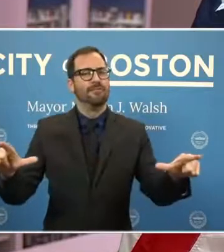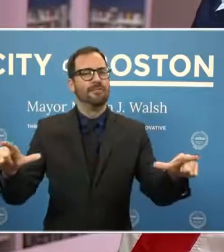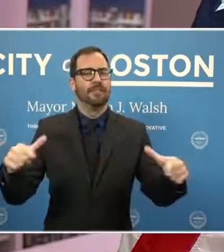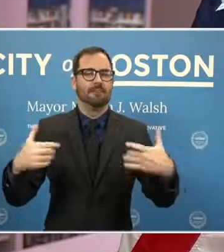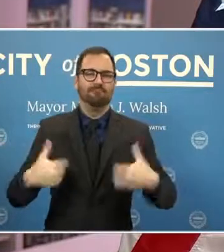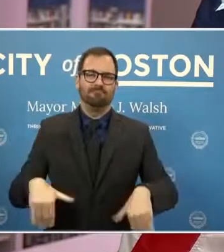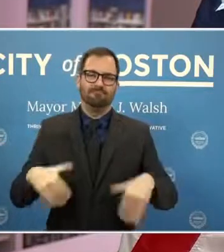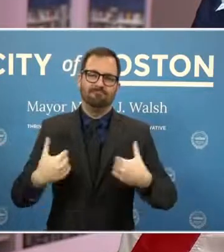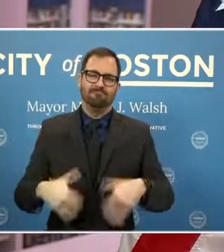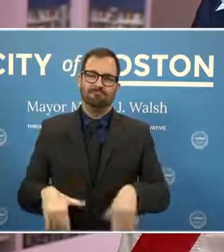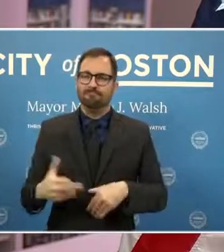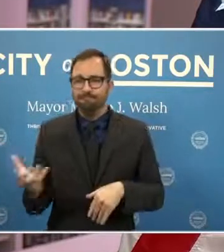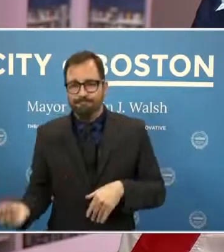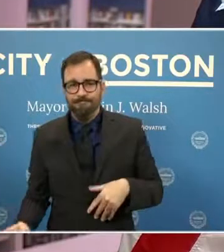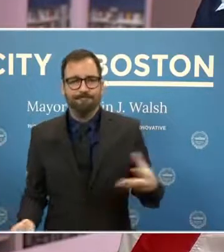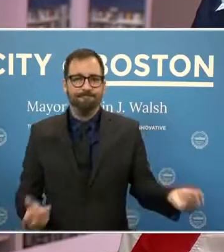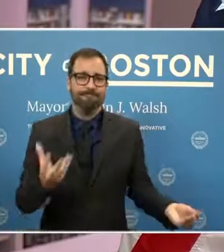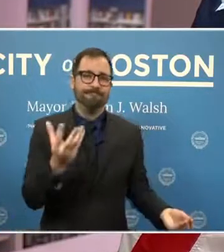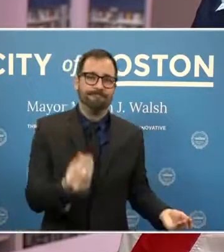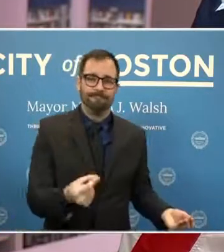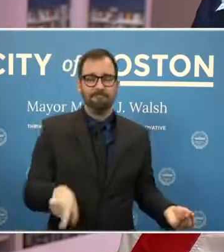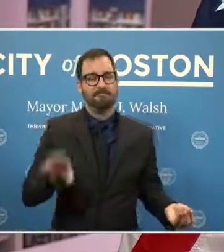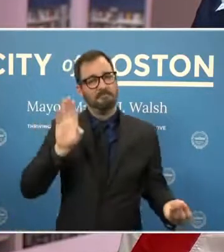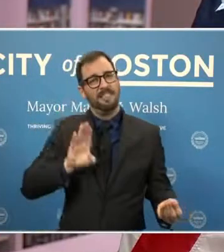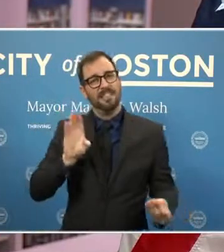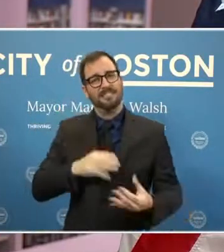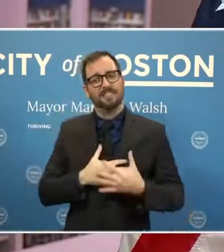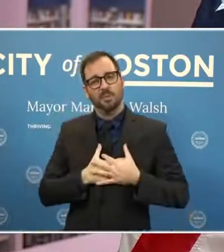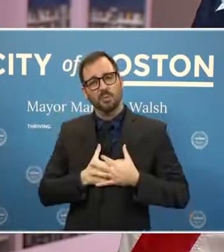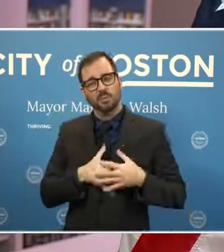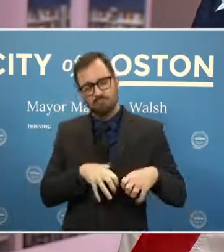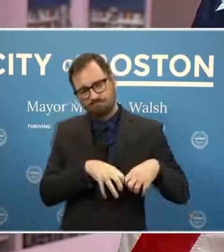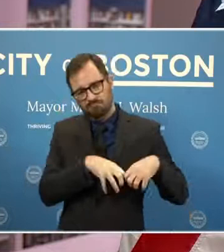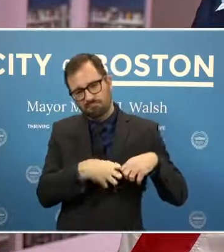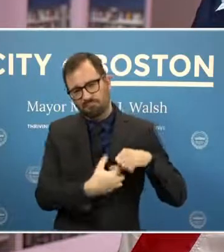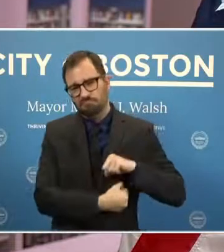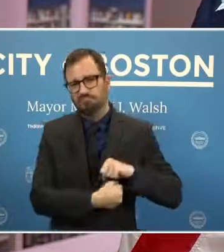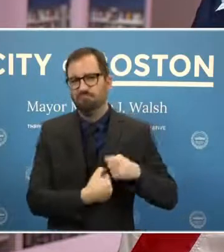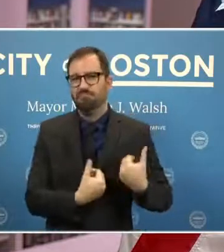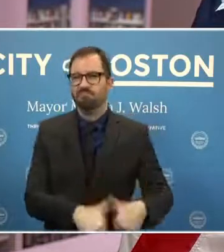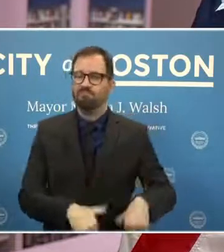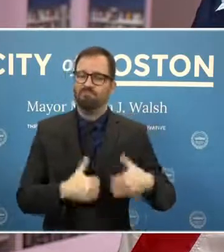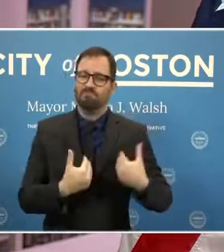member, a worker facing unemployment, or a small business owner struggling to hang